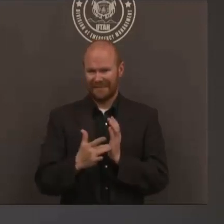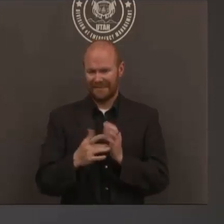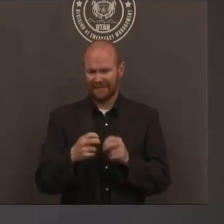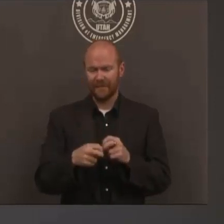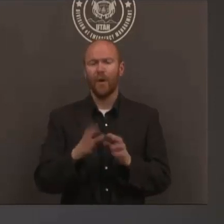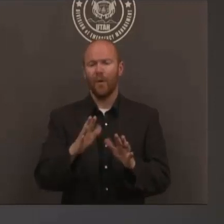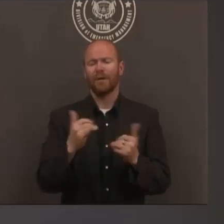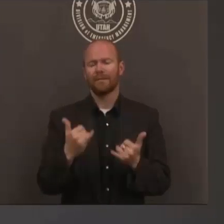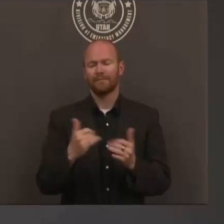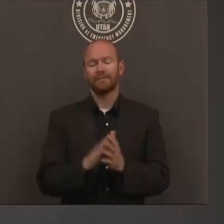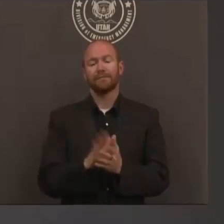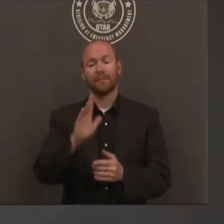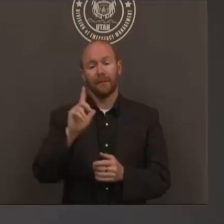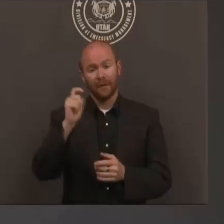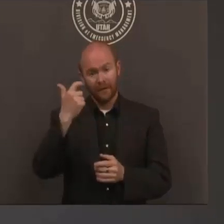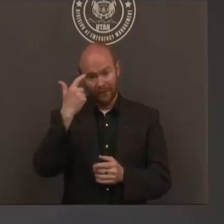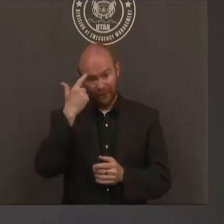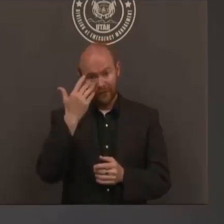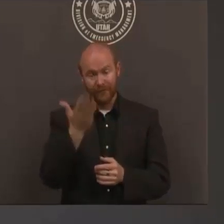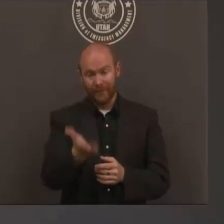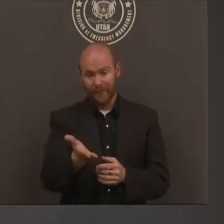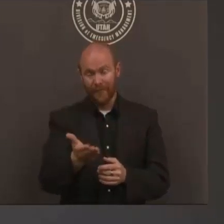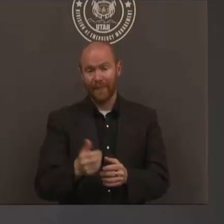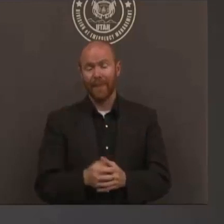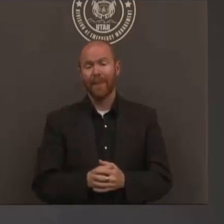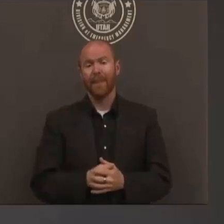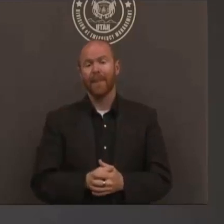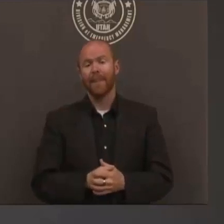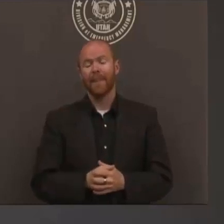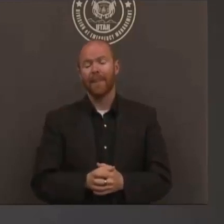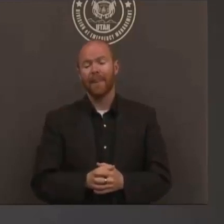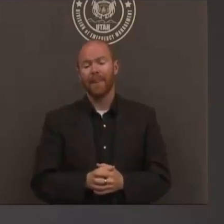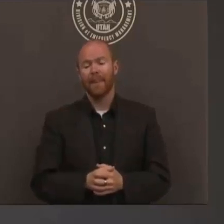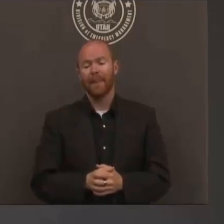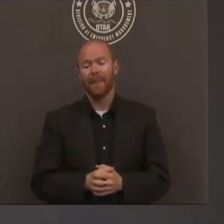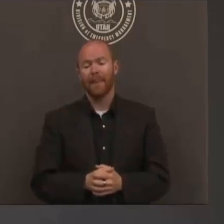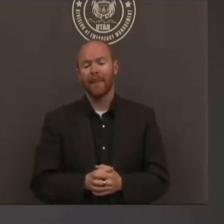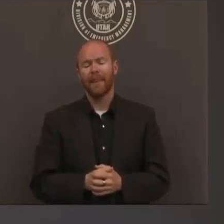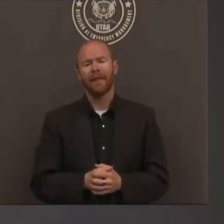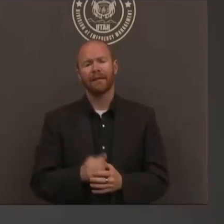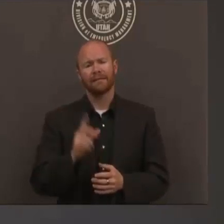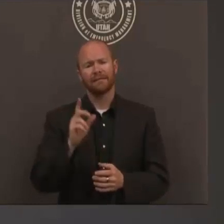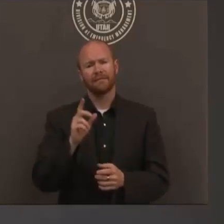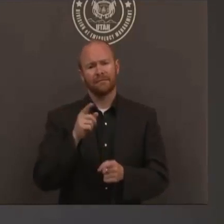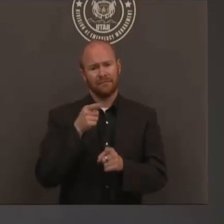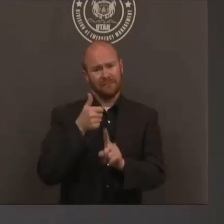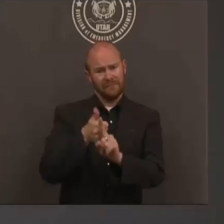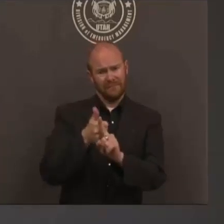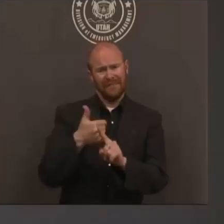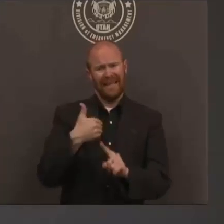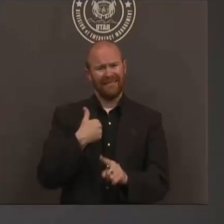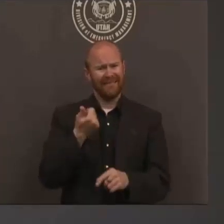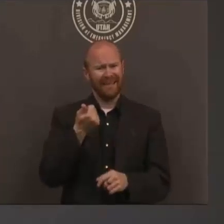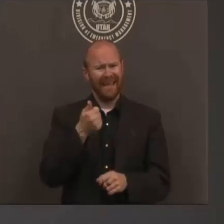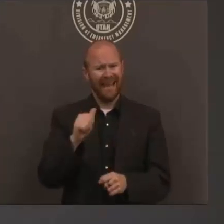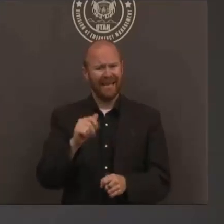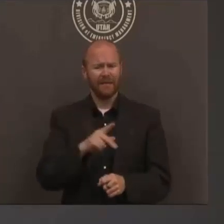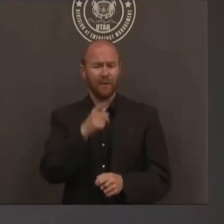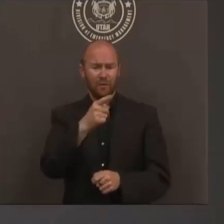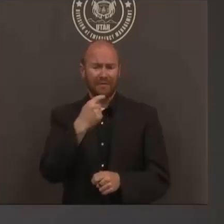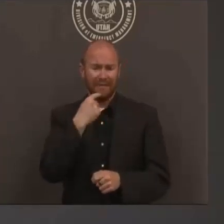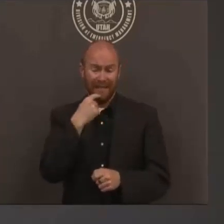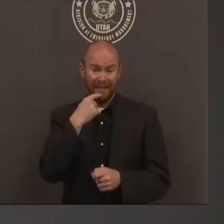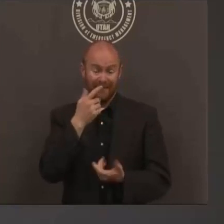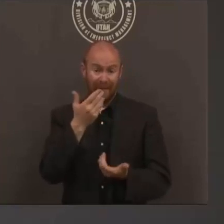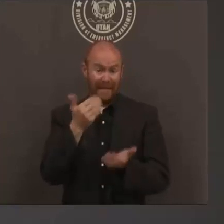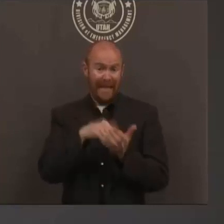Yes, I'm here. Governor, good afternoon. Good afternoon to you. Governor, did you have any personal, you said it was unbeknownst to